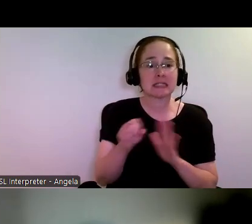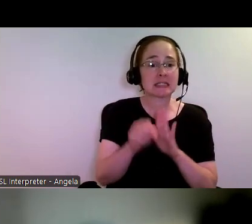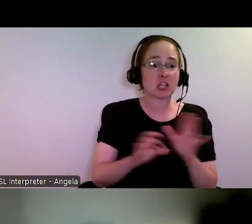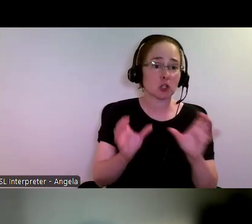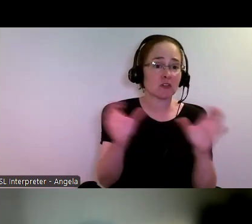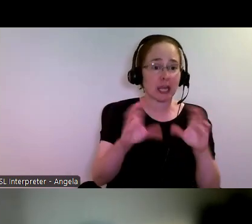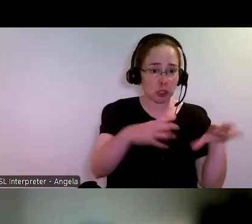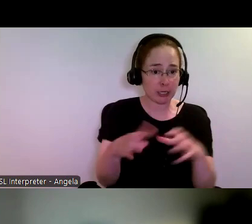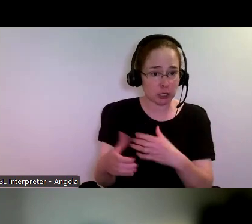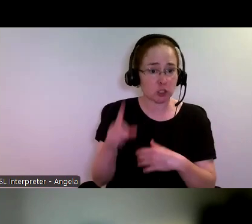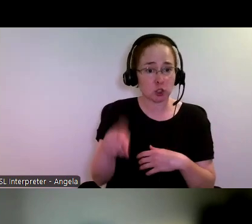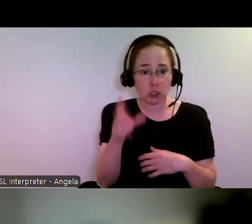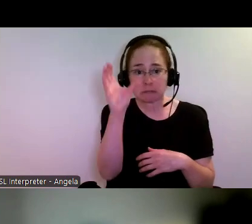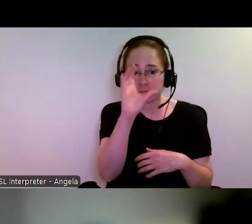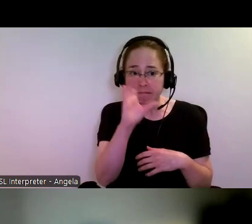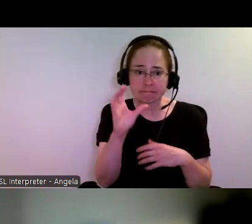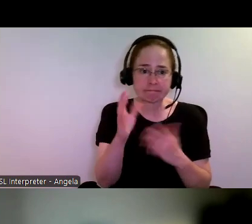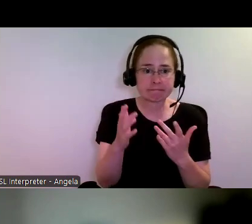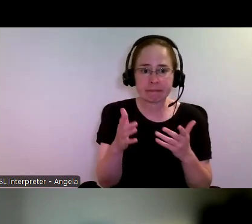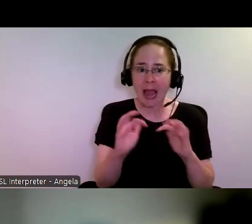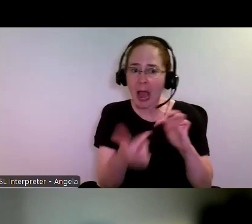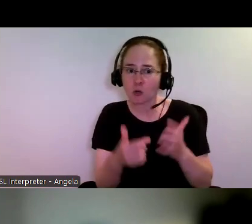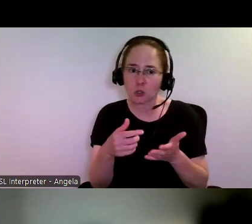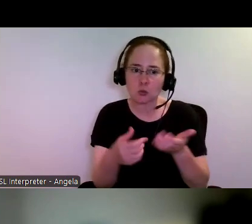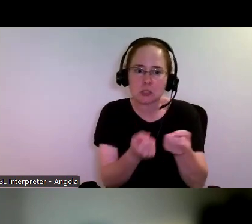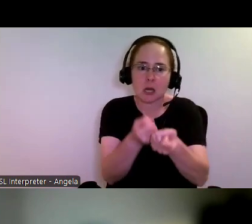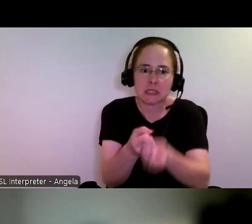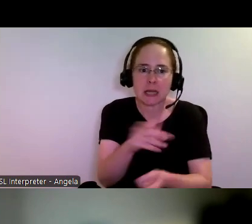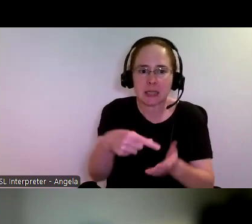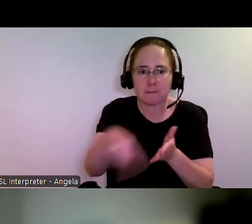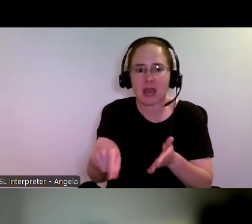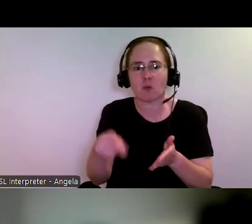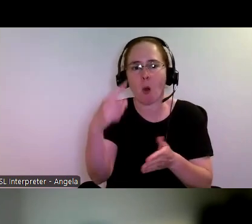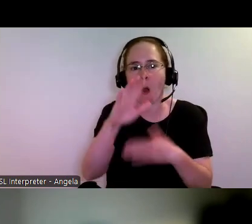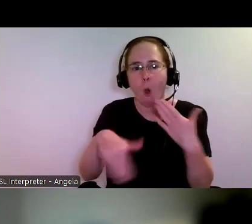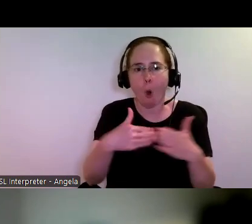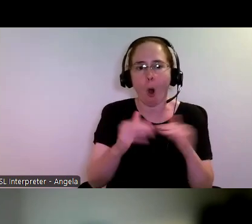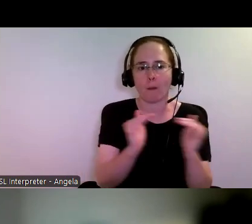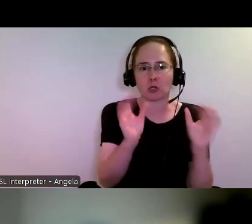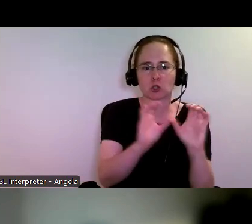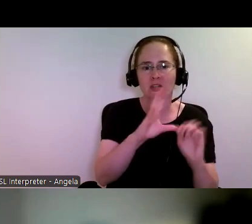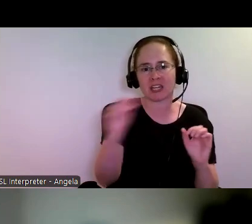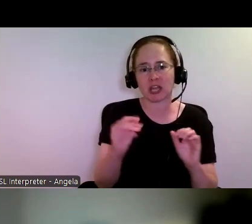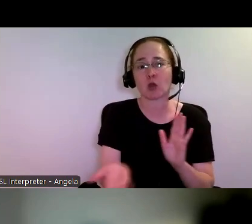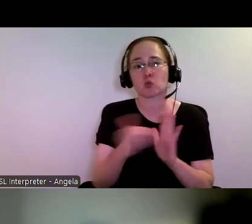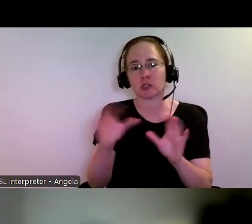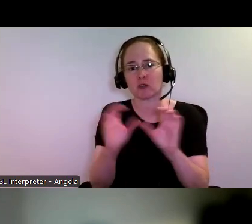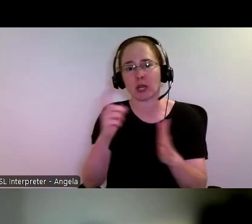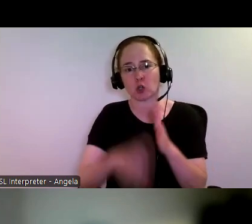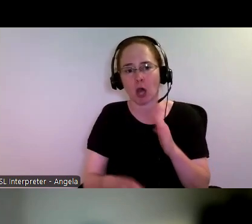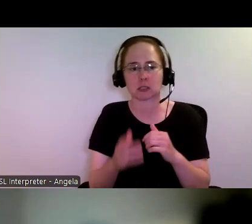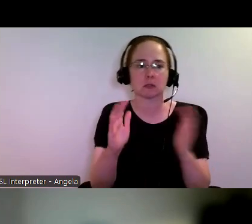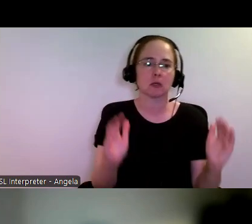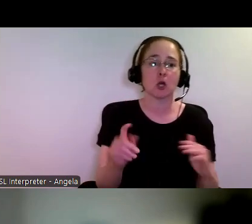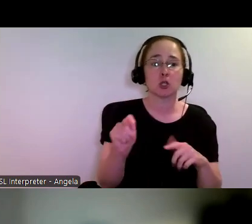certification entities should seek for pathways to subsidize and pay for all peer certification and recertification costs, and that the training